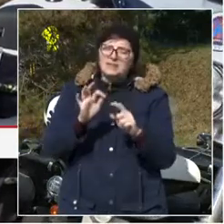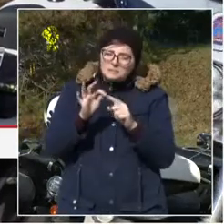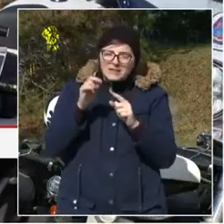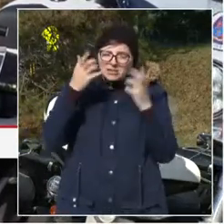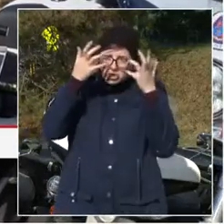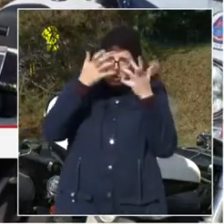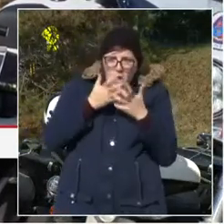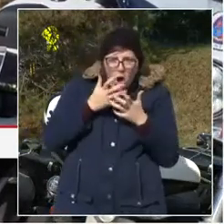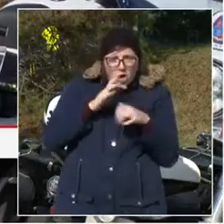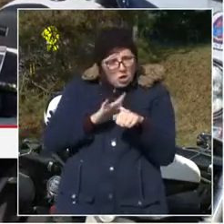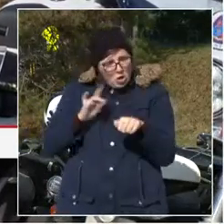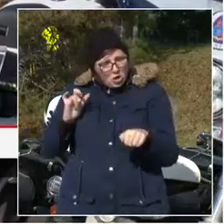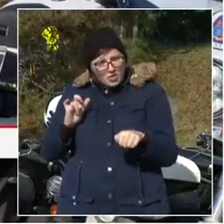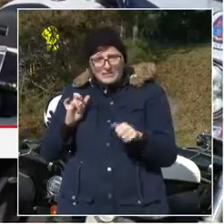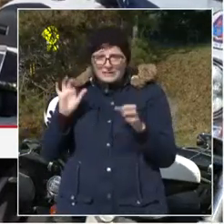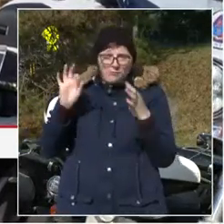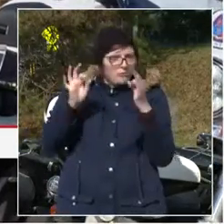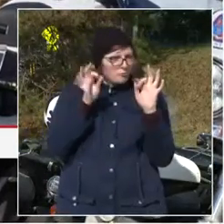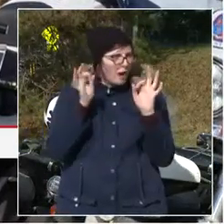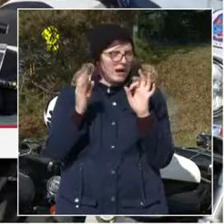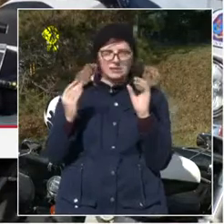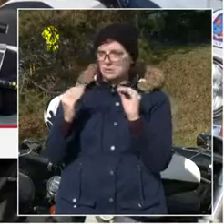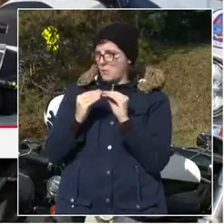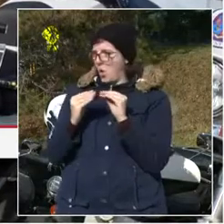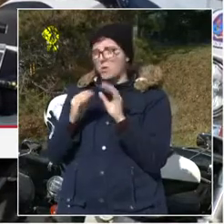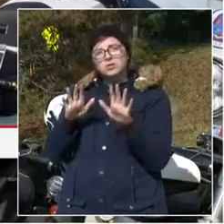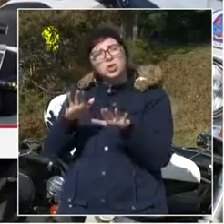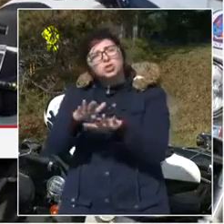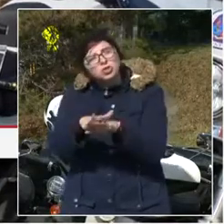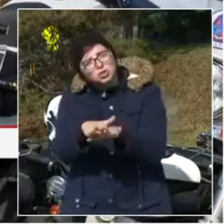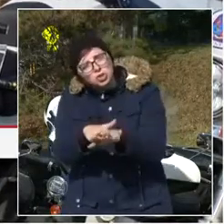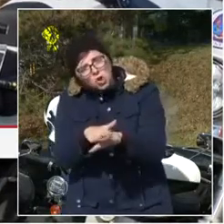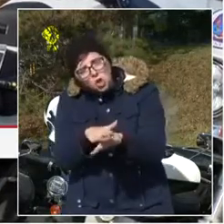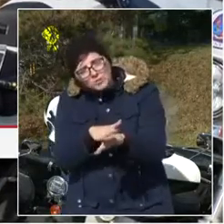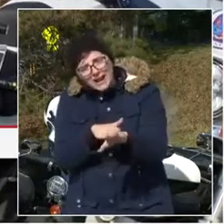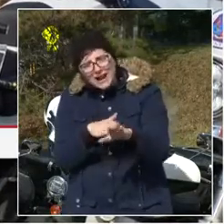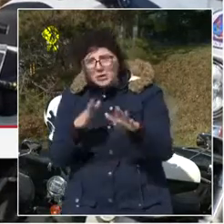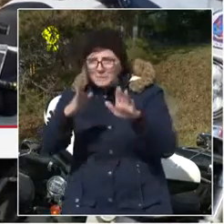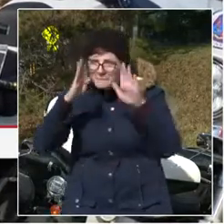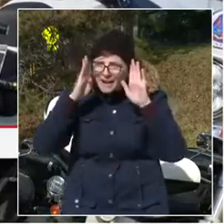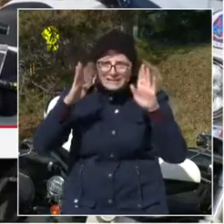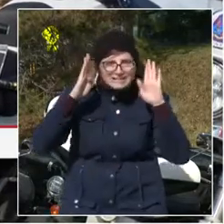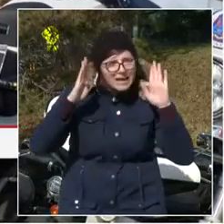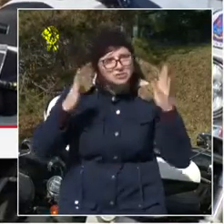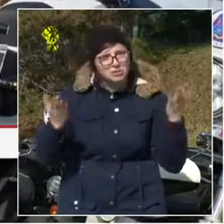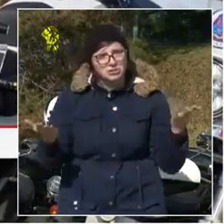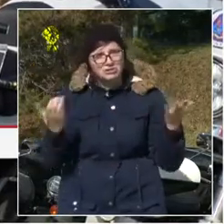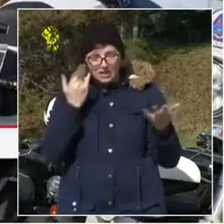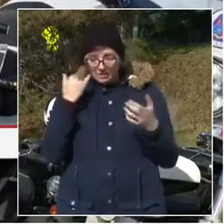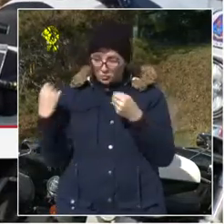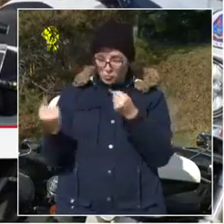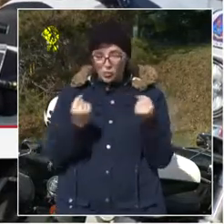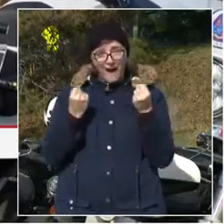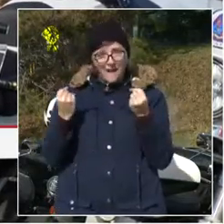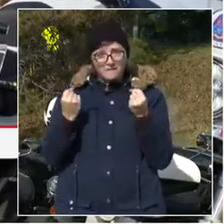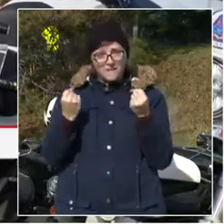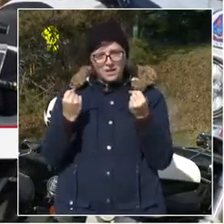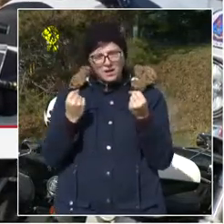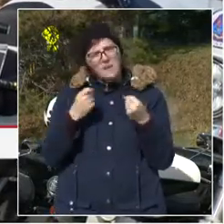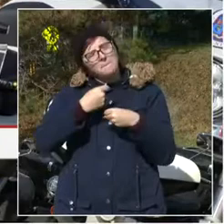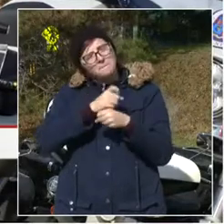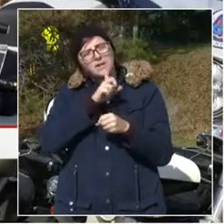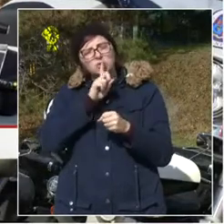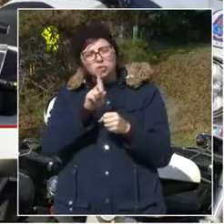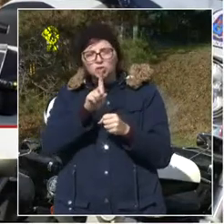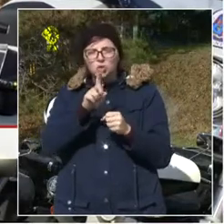more distractions than usual. Let's all just slow down and let's pay attention. If you're behind the wheel, actively watch out